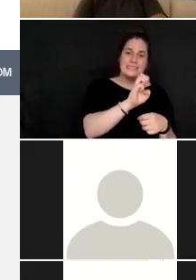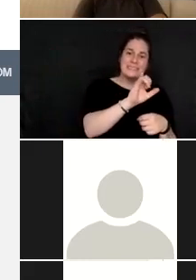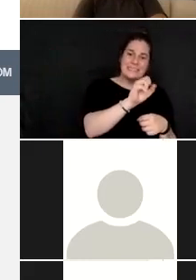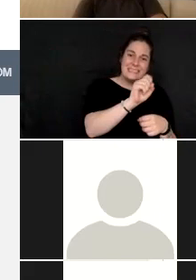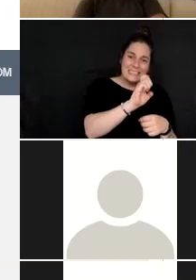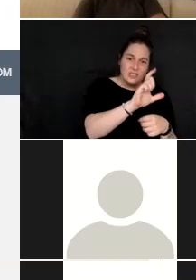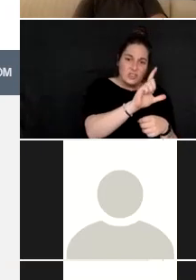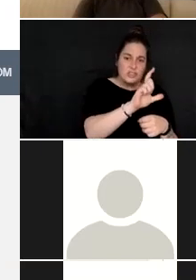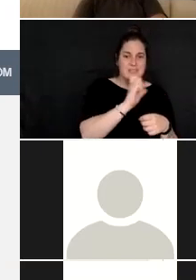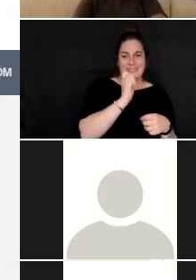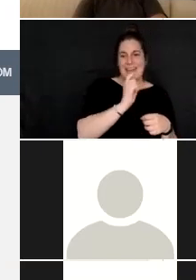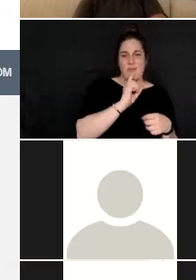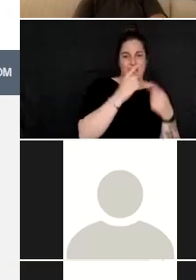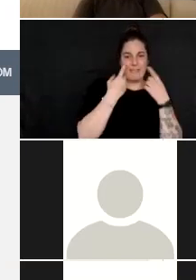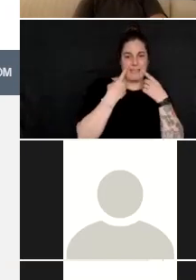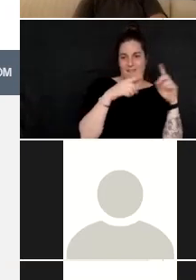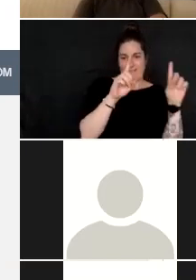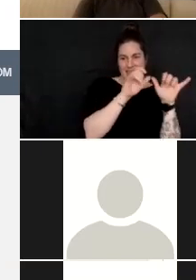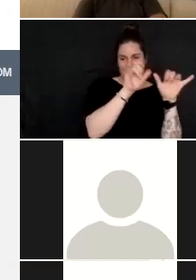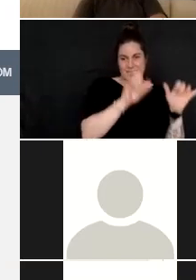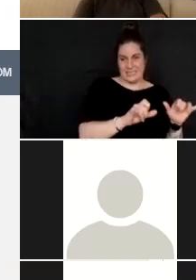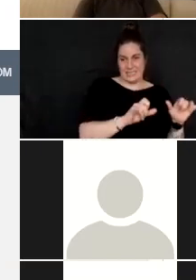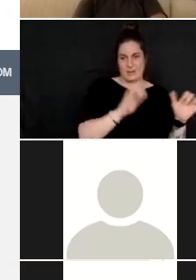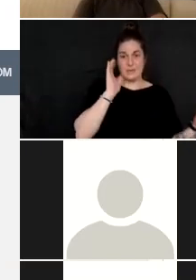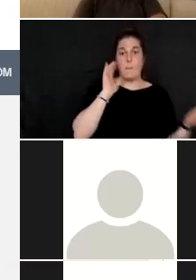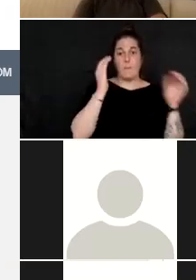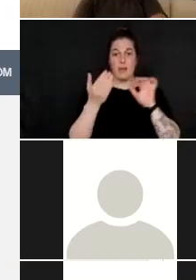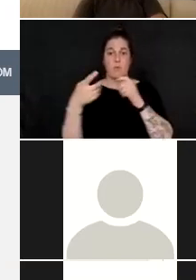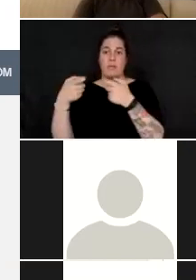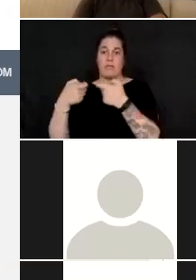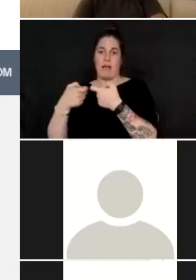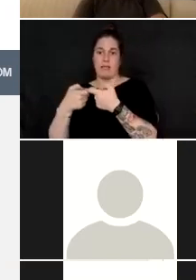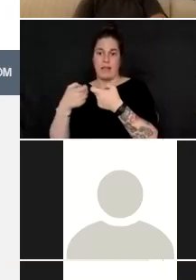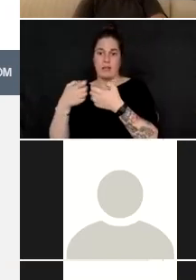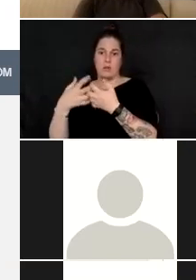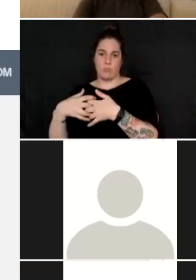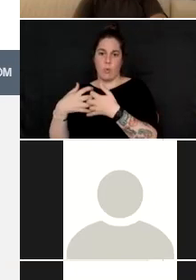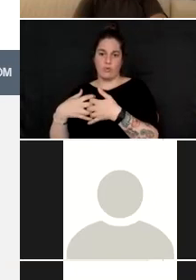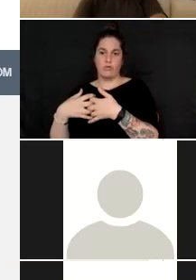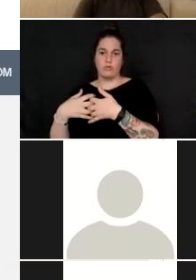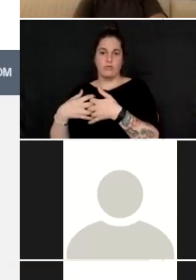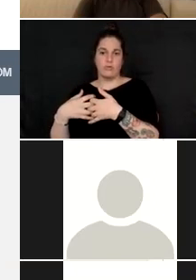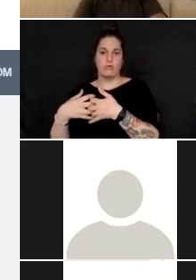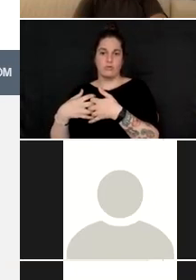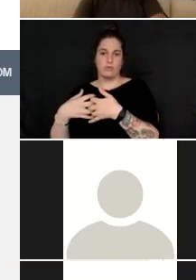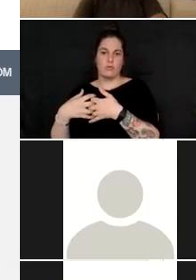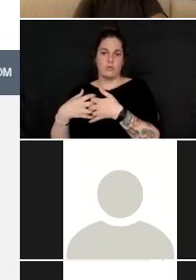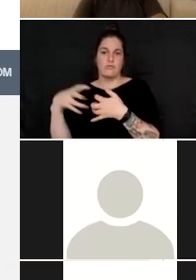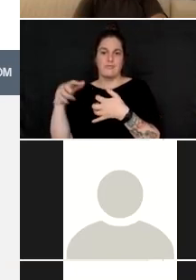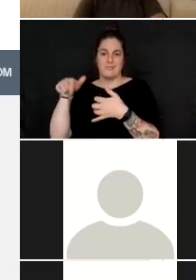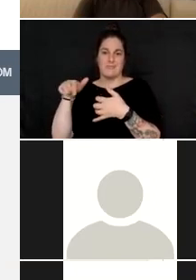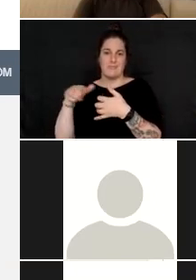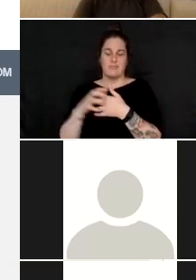not very efficient compared to an electric motor, which is the heart of an electric engine, right?